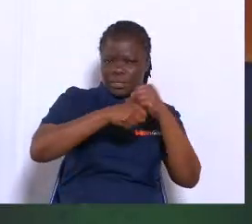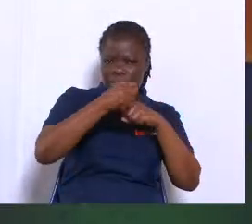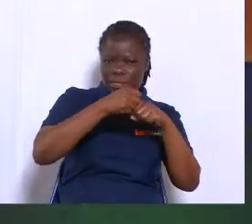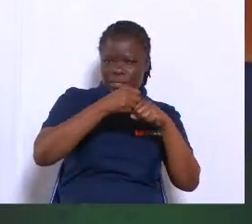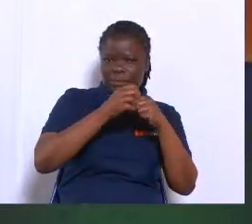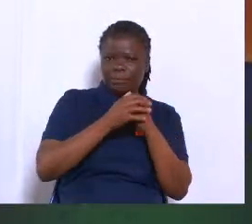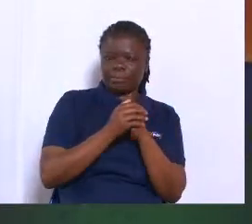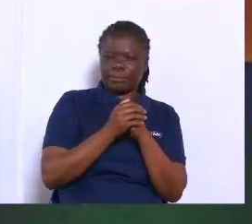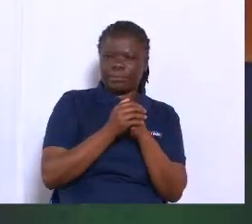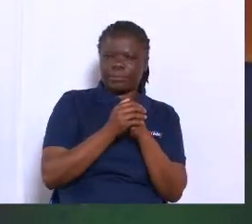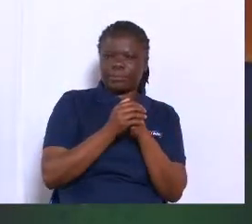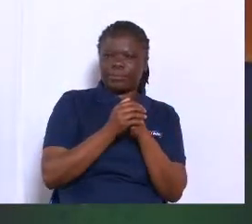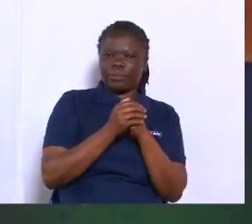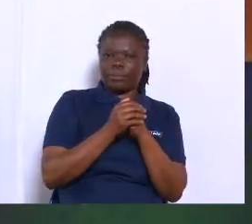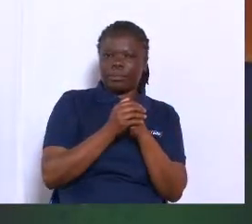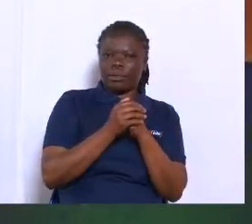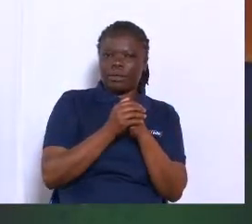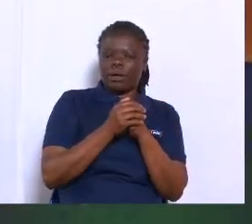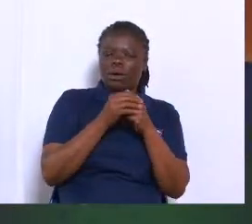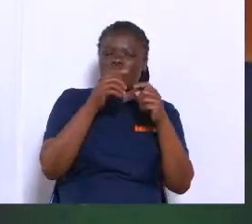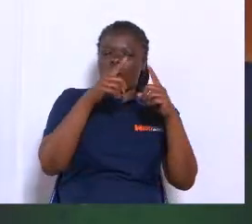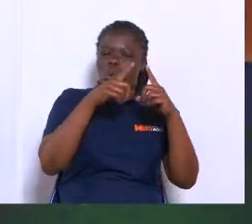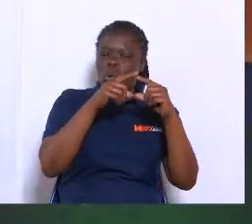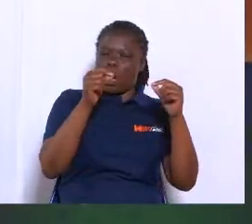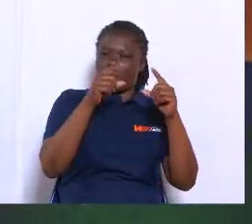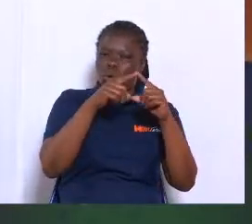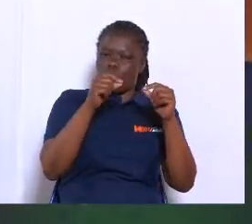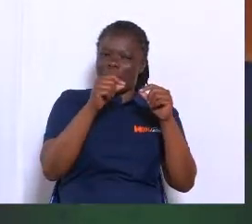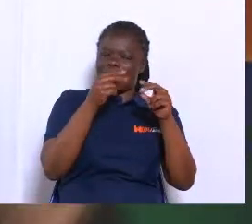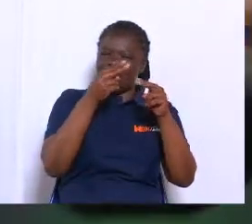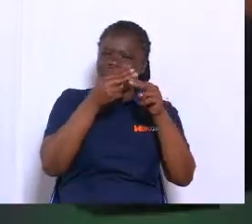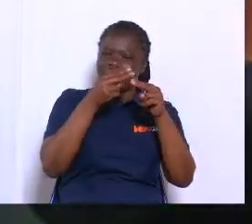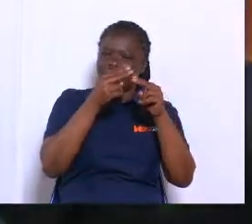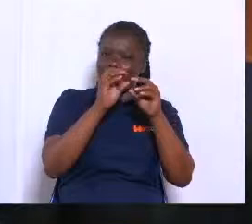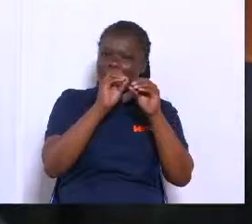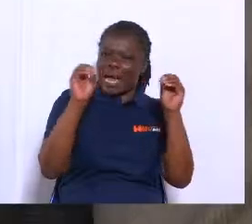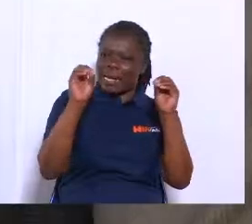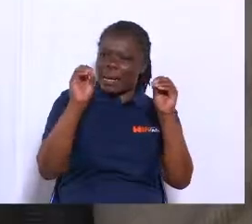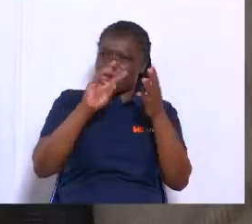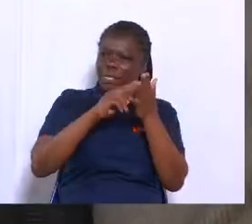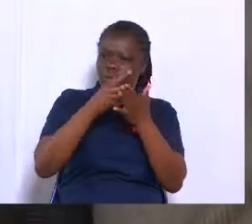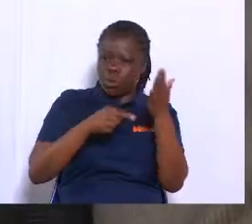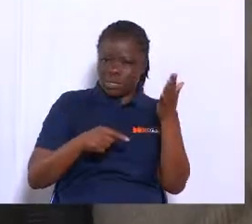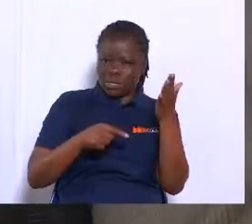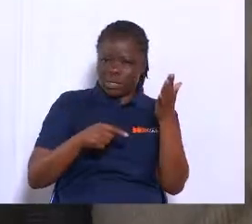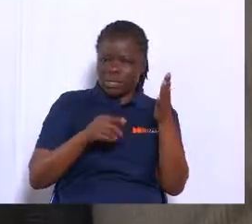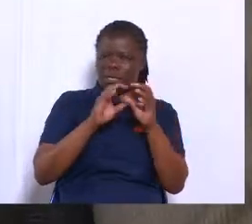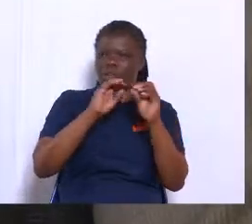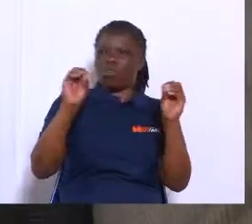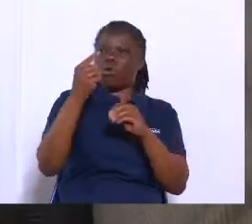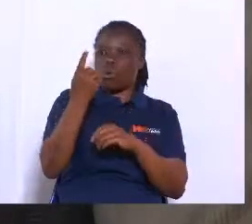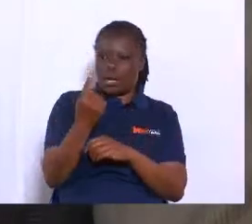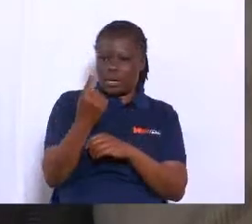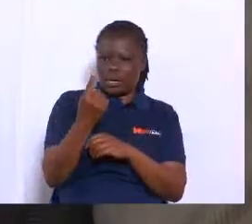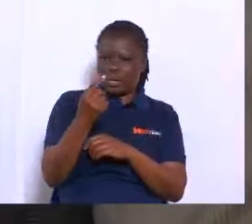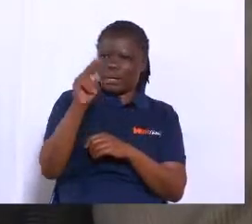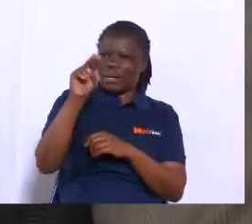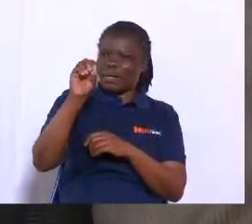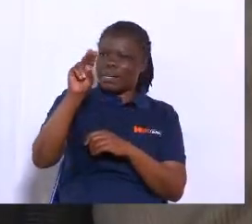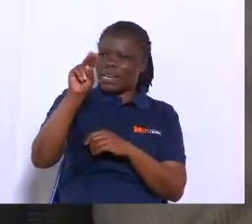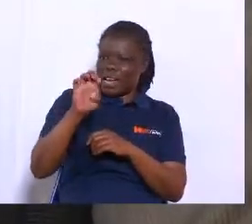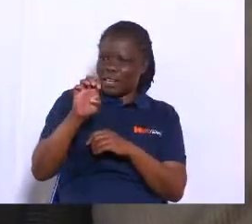None. What does the word none mean? What does that mean? No one. None but those